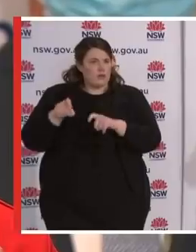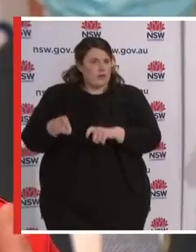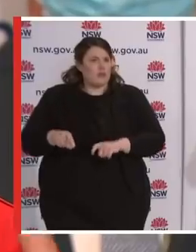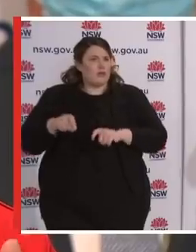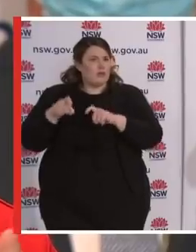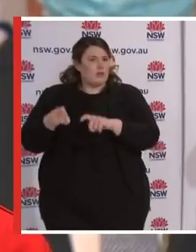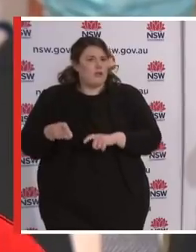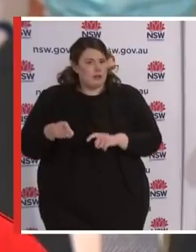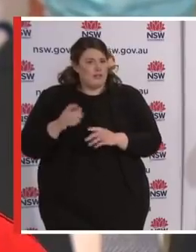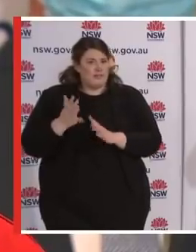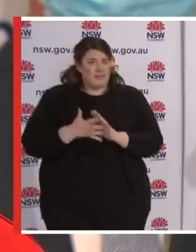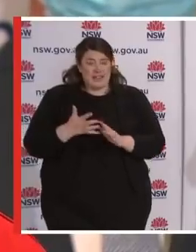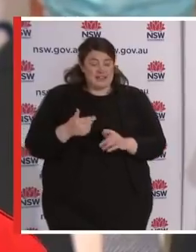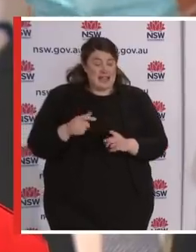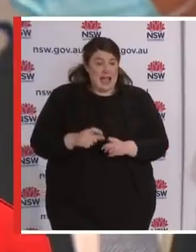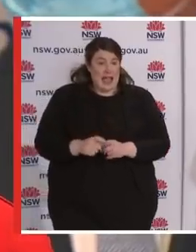the unit slowly fill up.